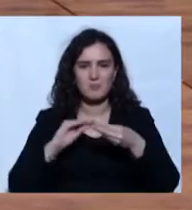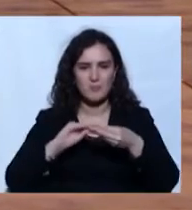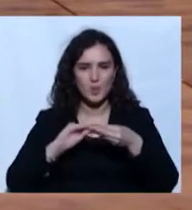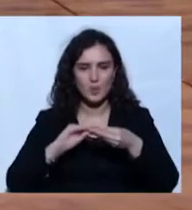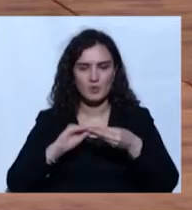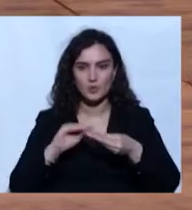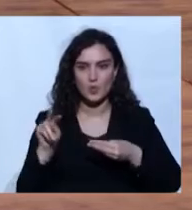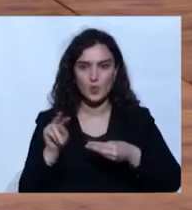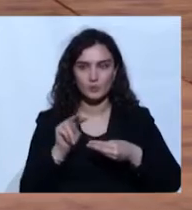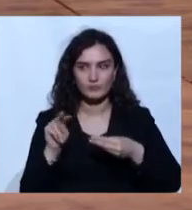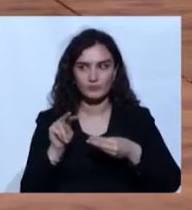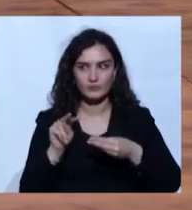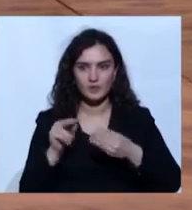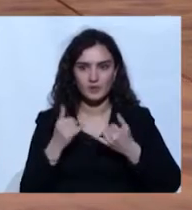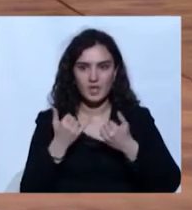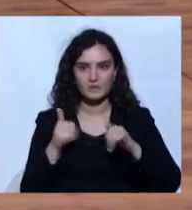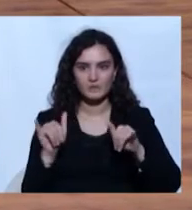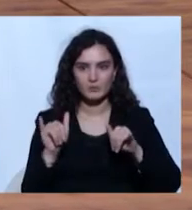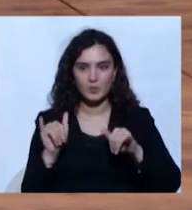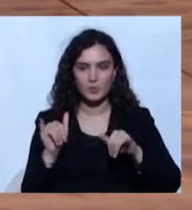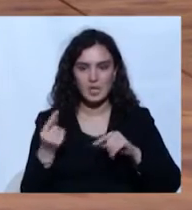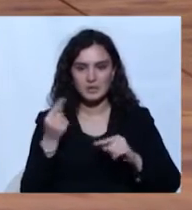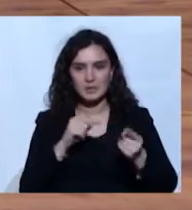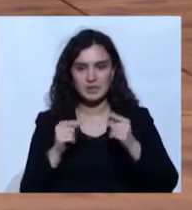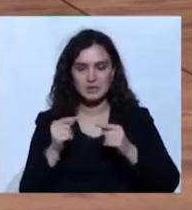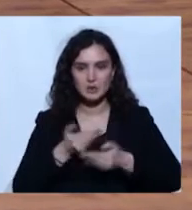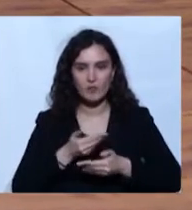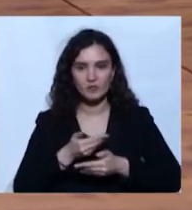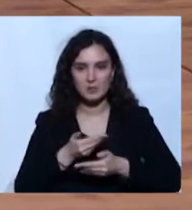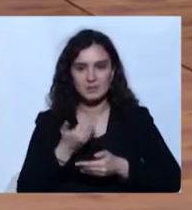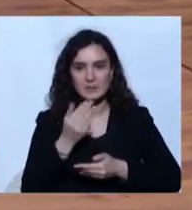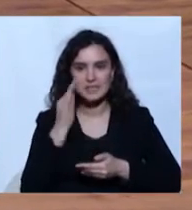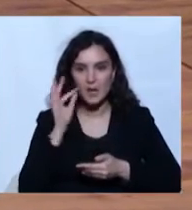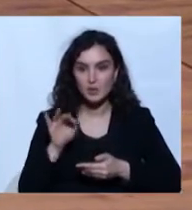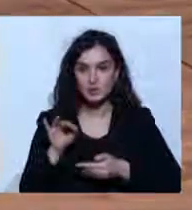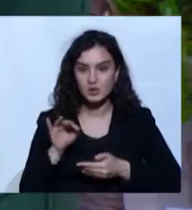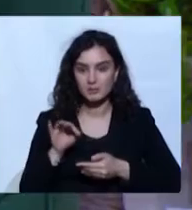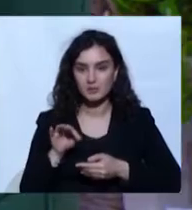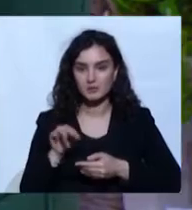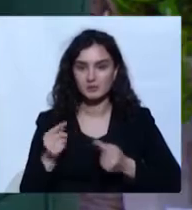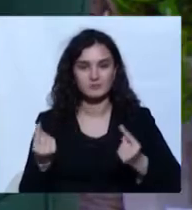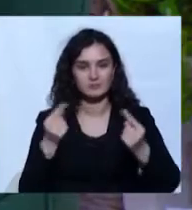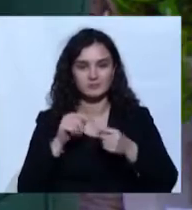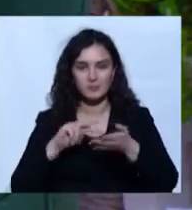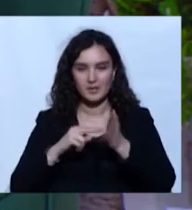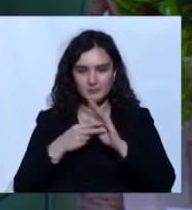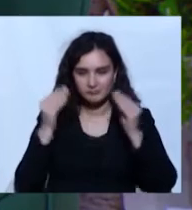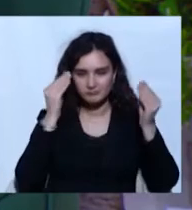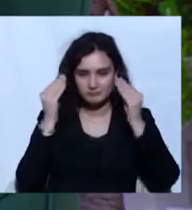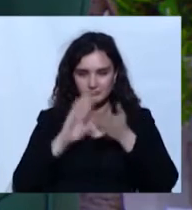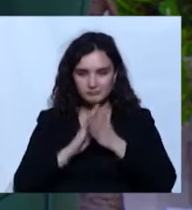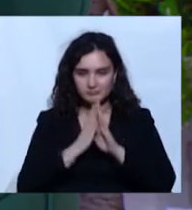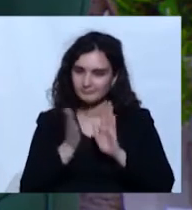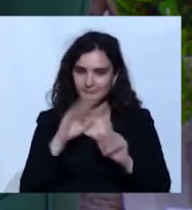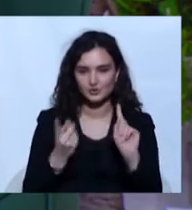friends, and they are fascinated by the other boy's life and his experiences. So they make a plan